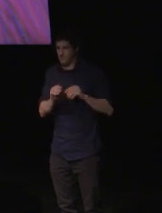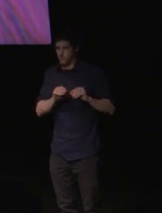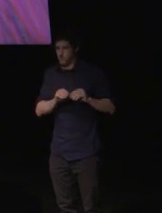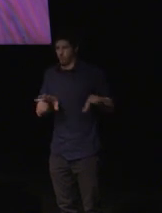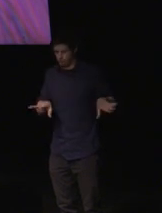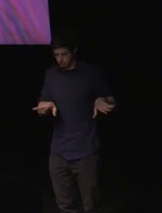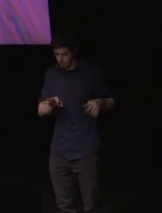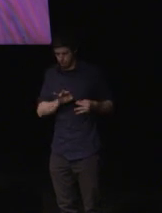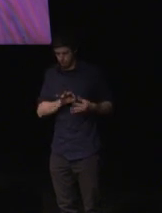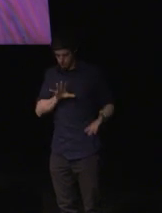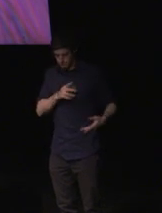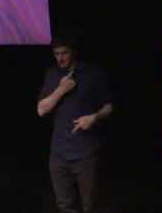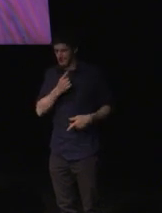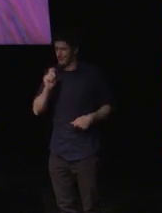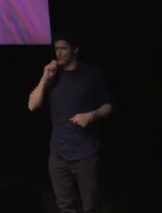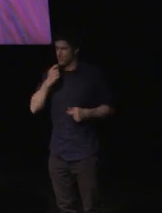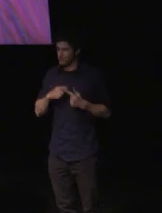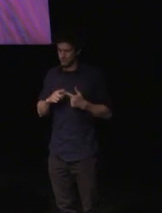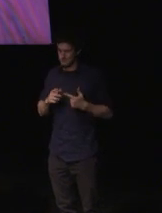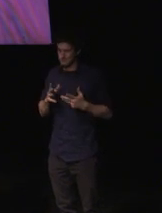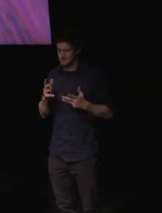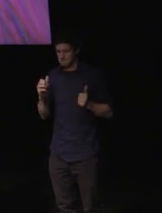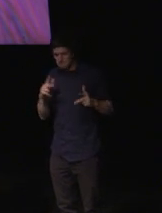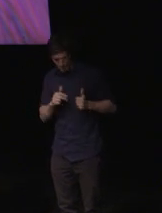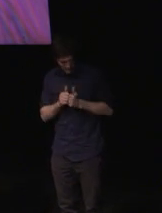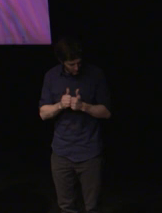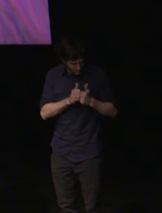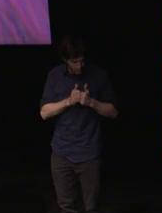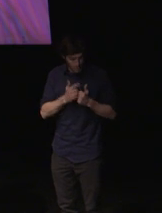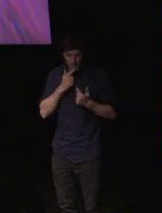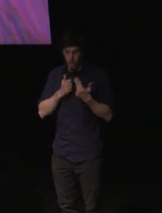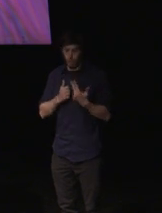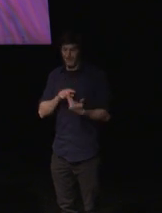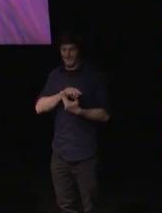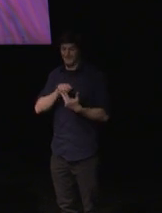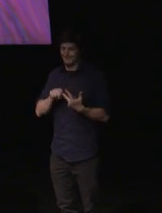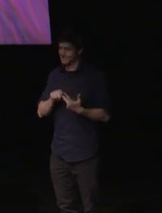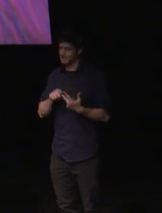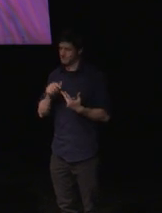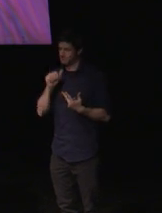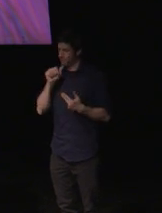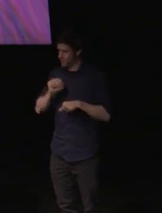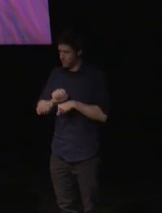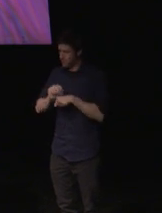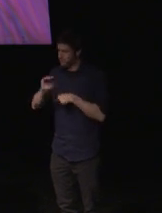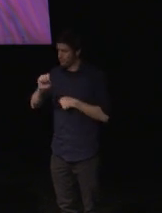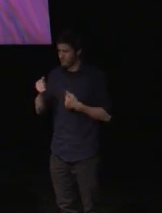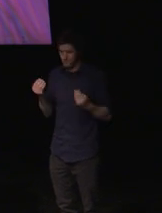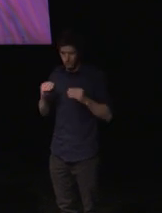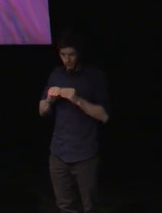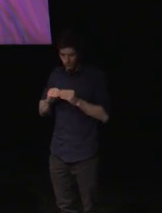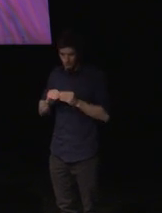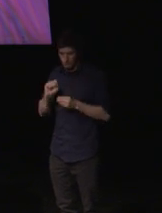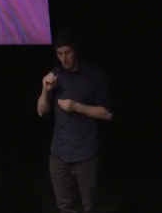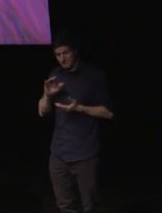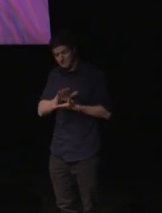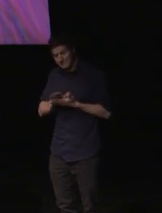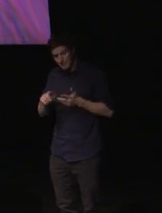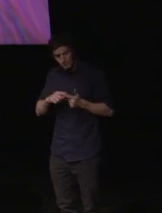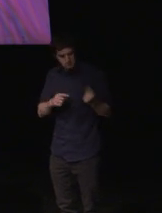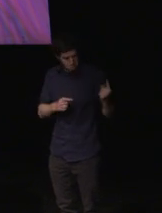together. Actually, three of these guys in this picture aren't at Microsoft anymore, so it was really cool to kind of bring them back and